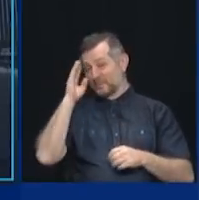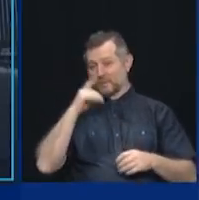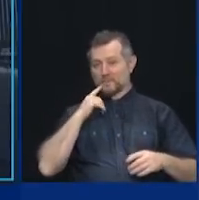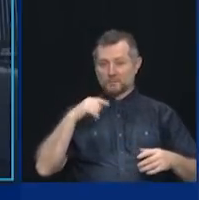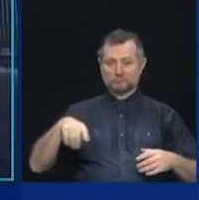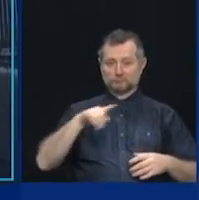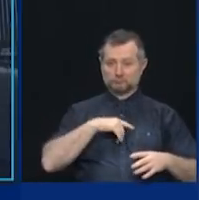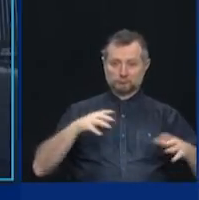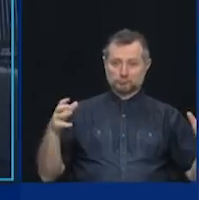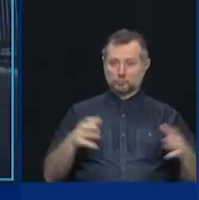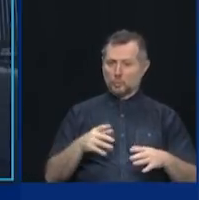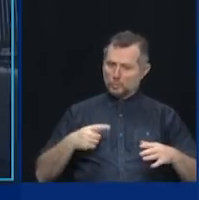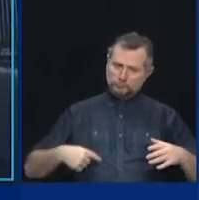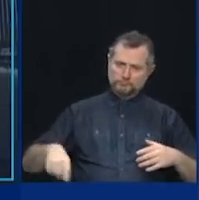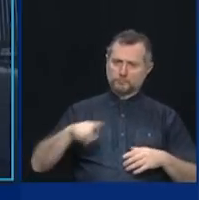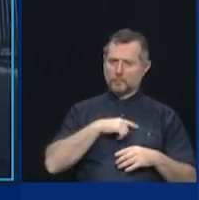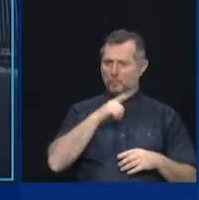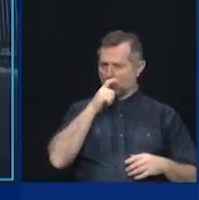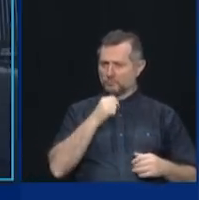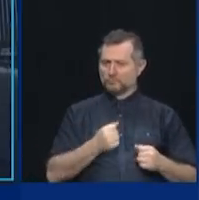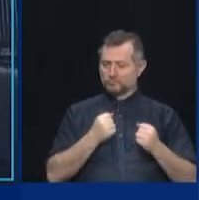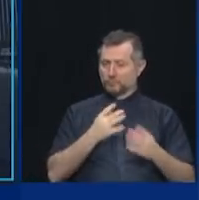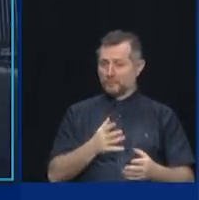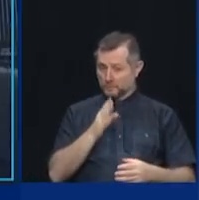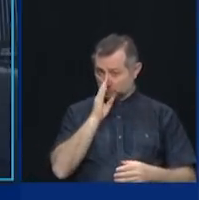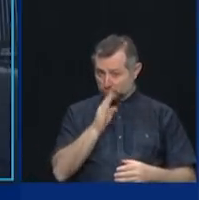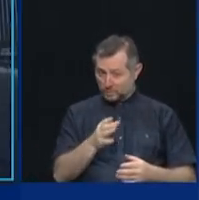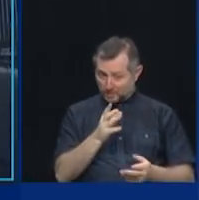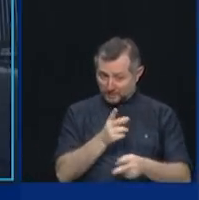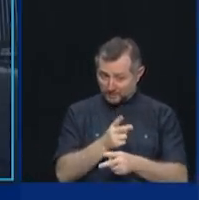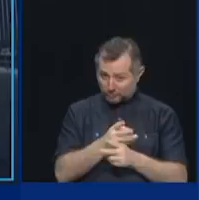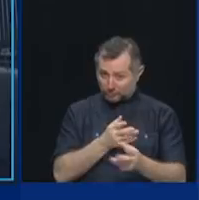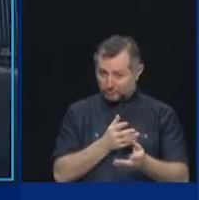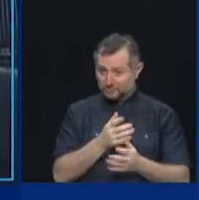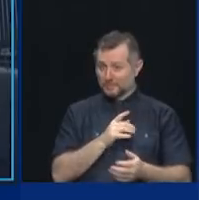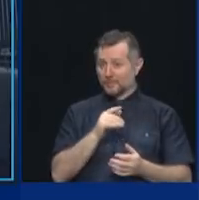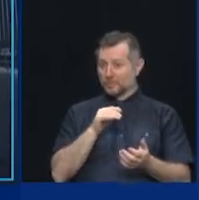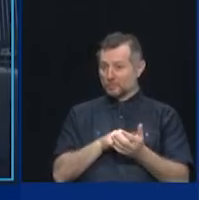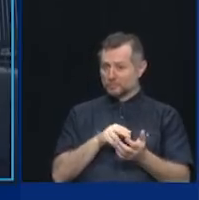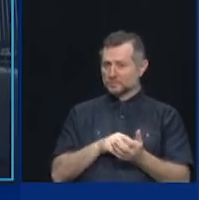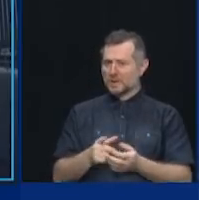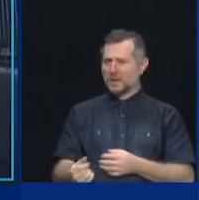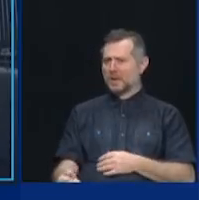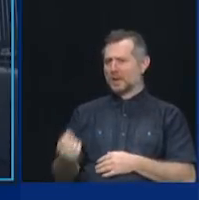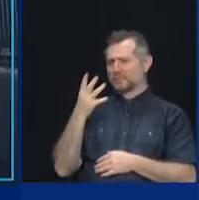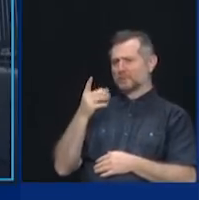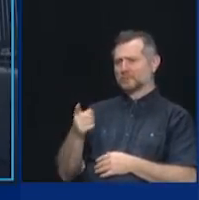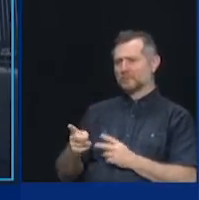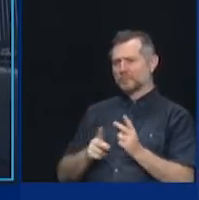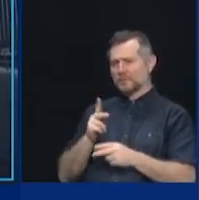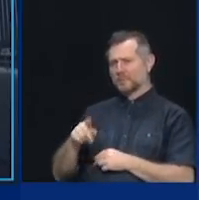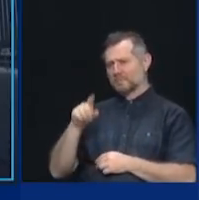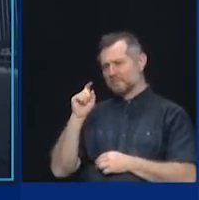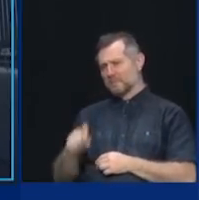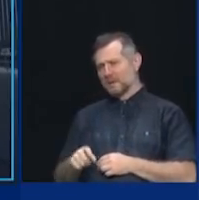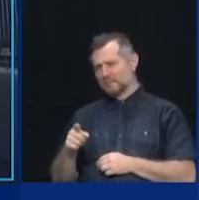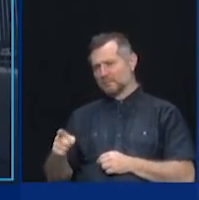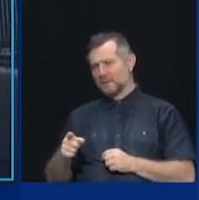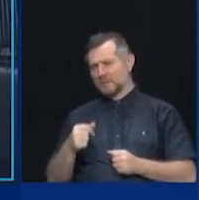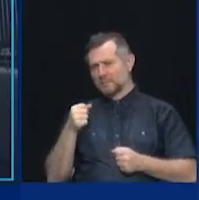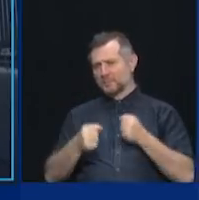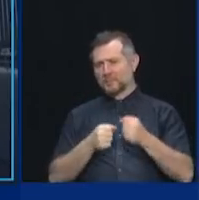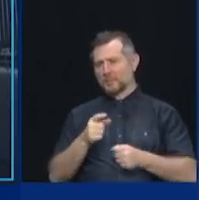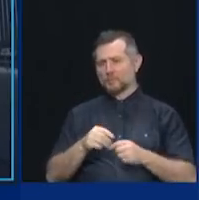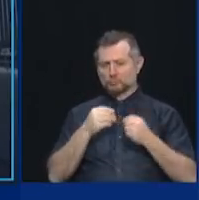the staffers who provide the direct care, how many people do you need to safely provide direct care to treat